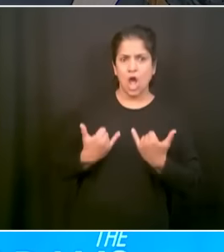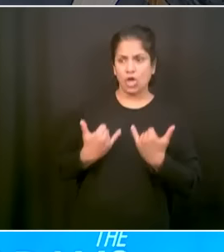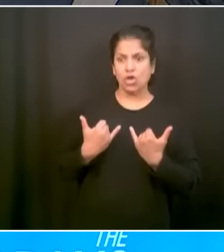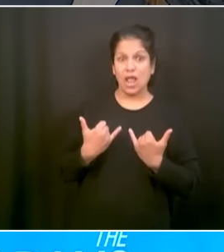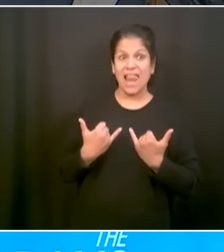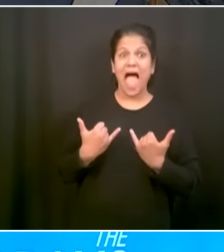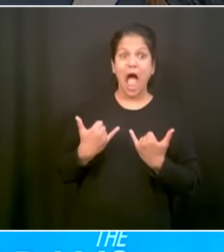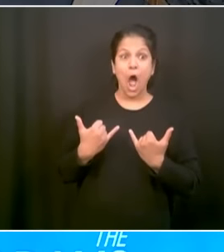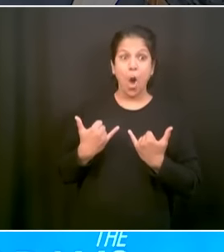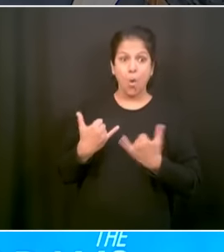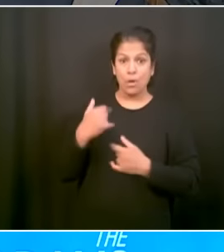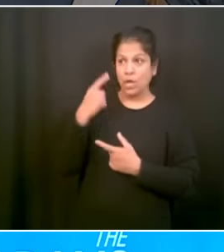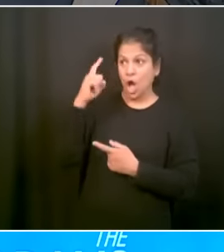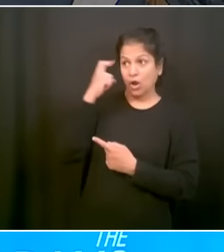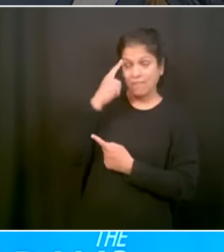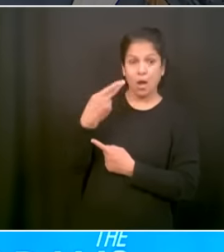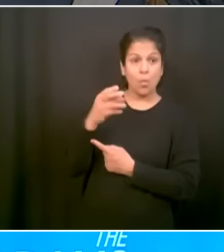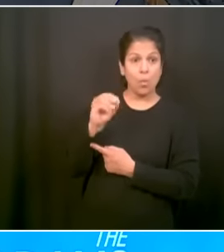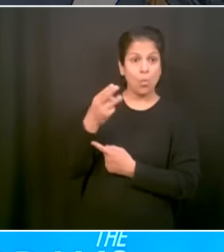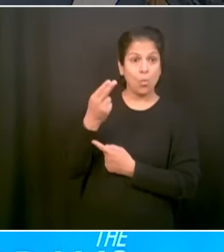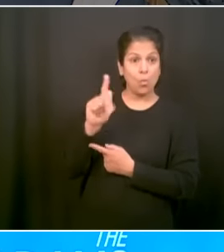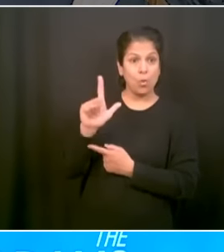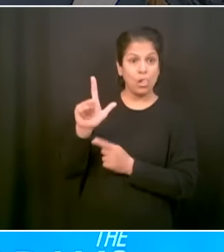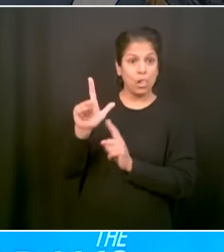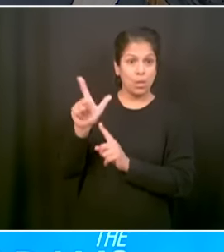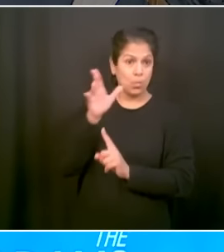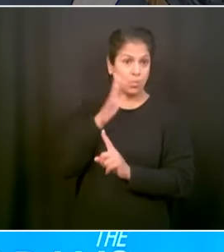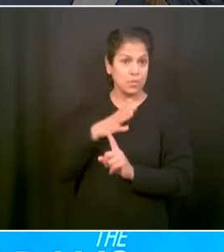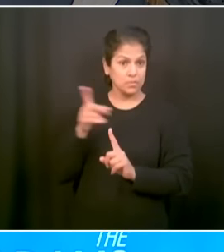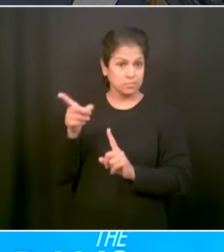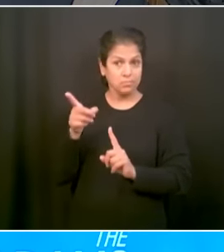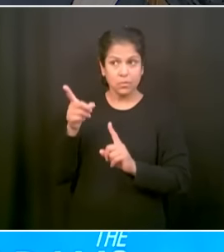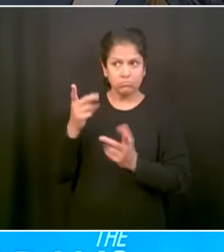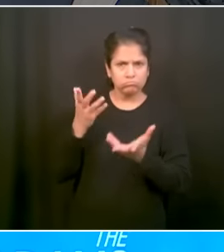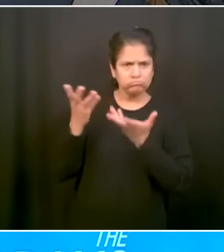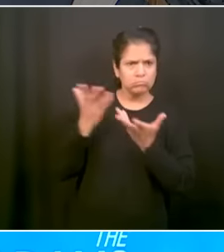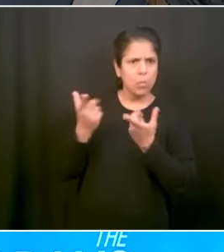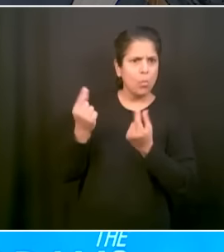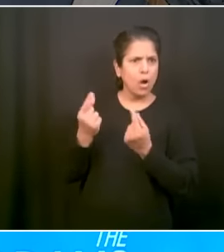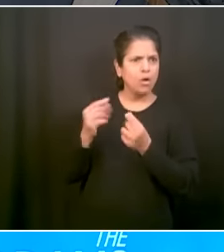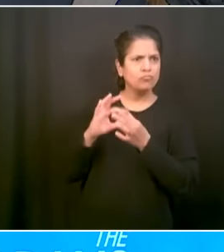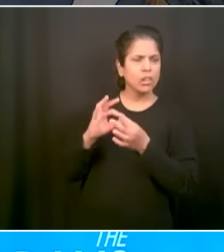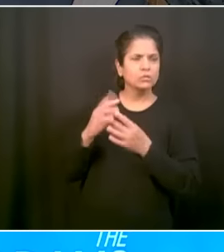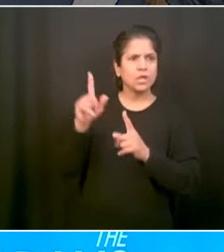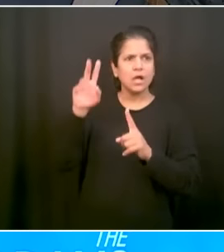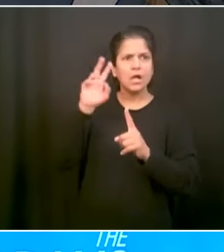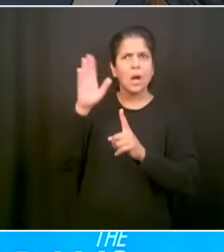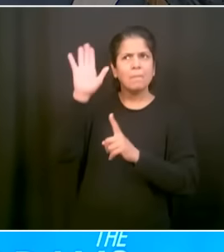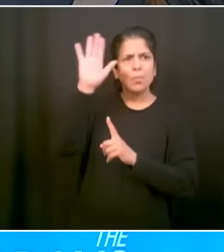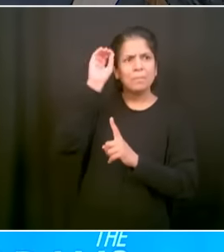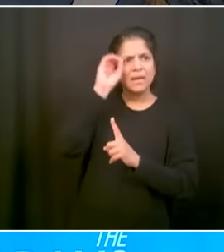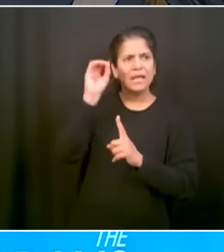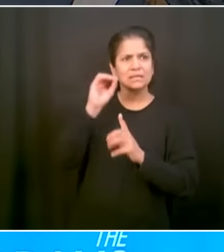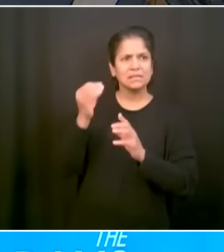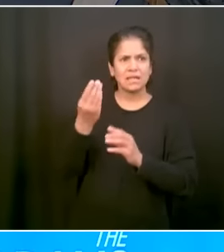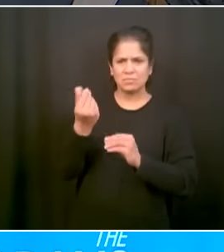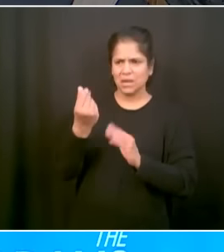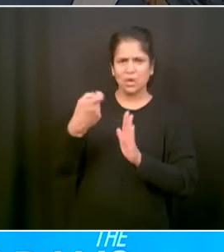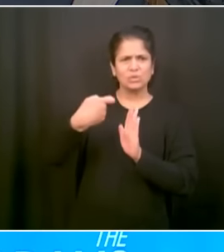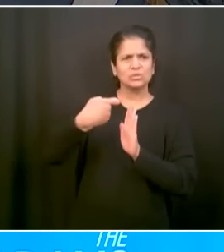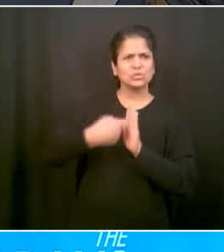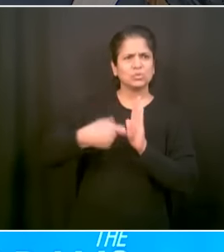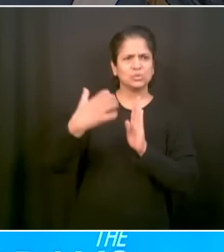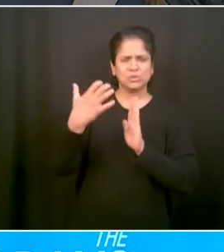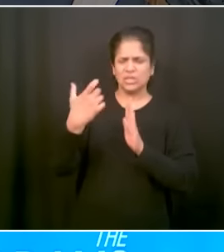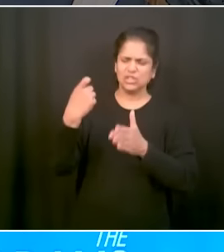knowing you need her buy-in to tax the wealthiest? And additionally, I know you're here saying that you want to be as clear to New Yorkers as possible, but you're not